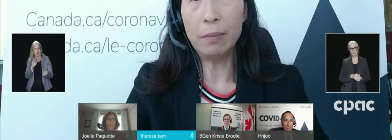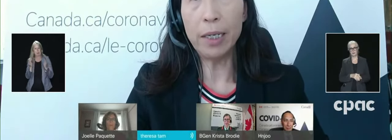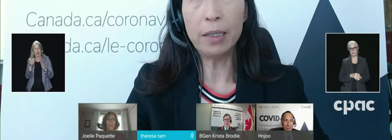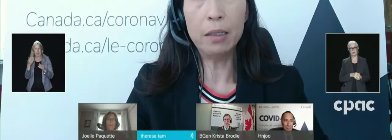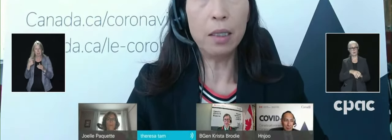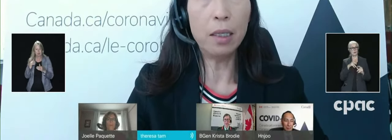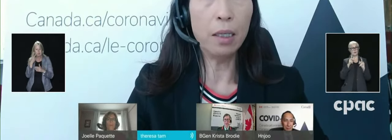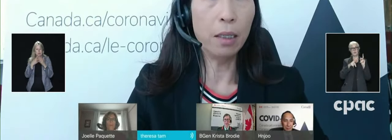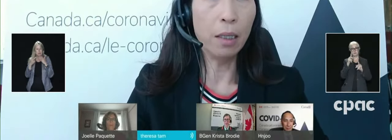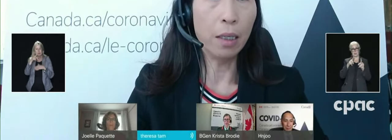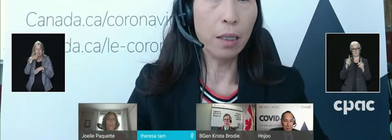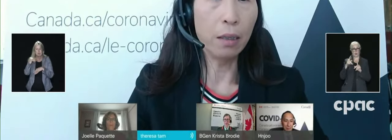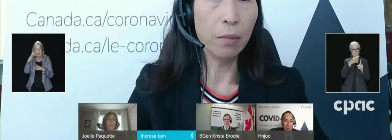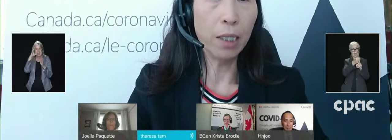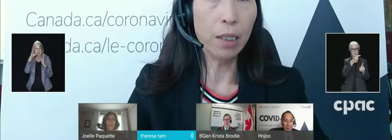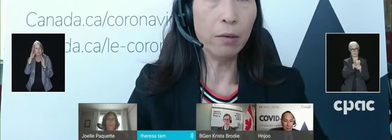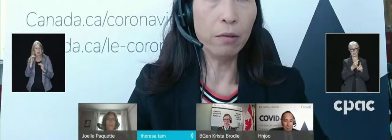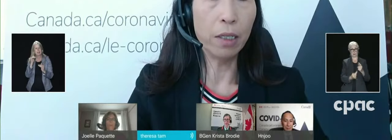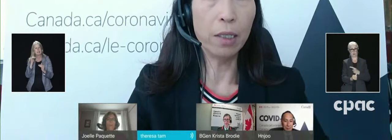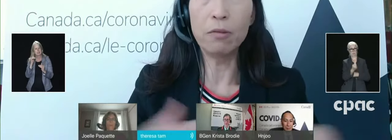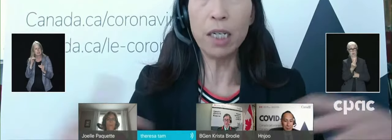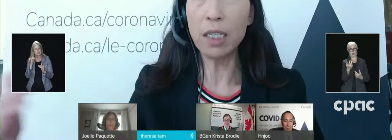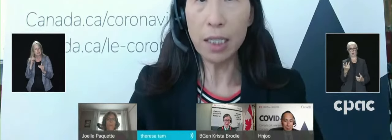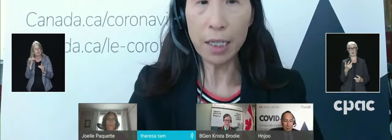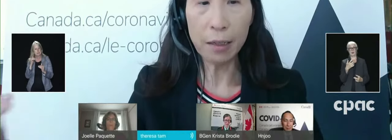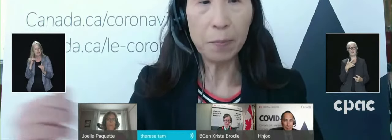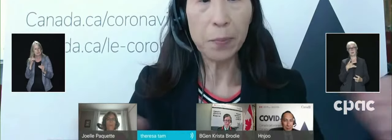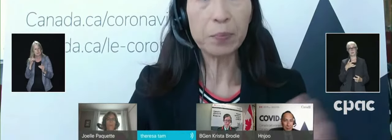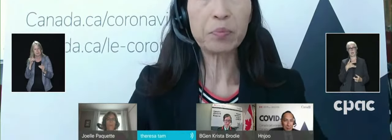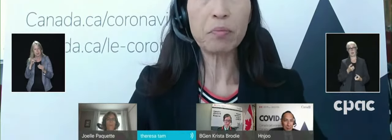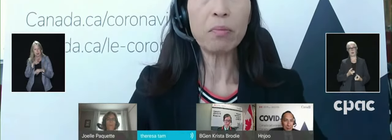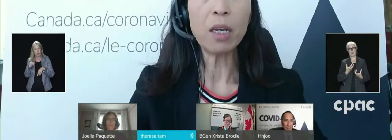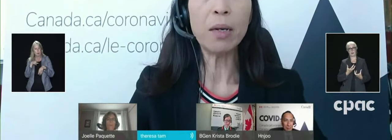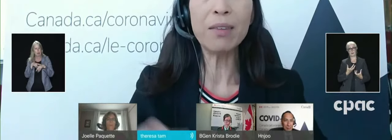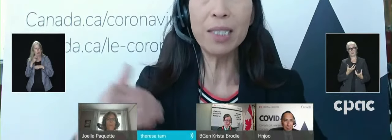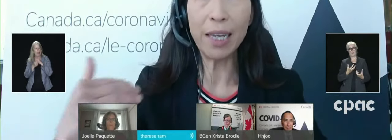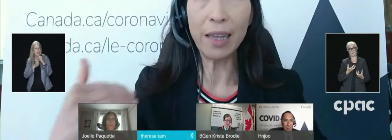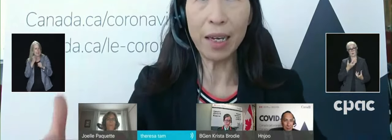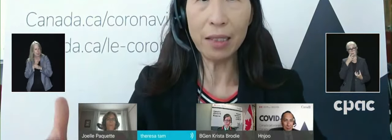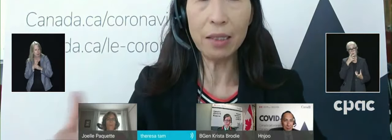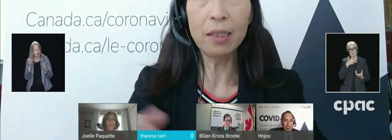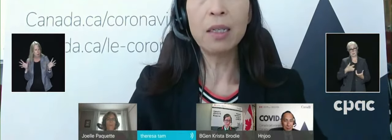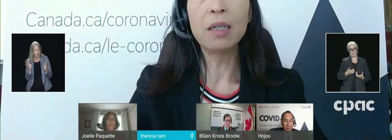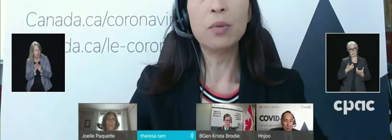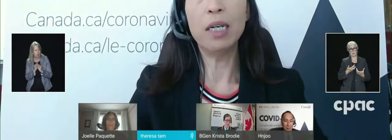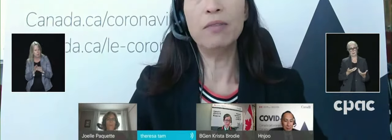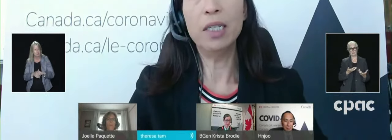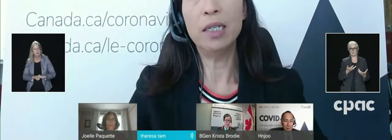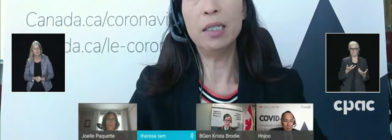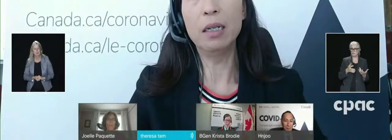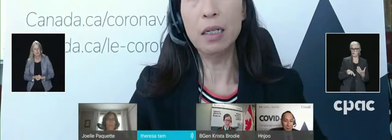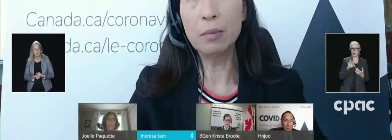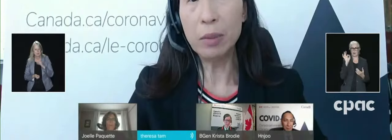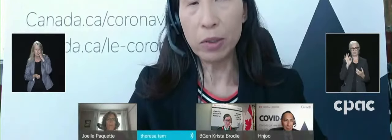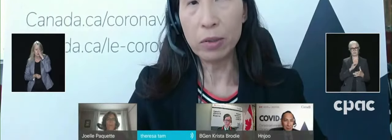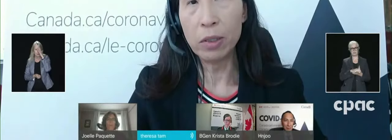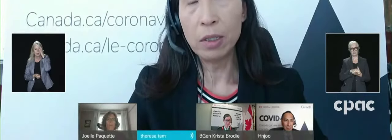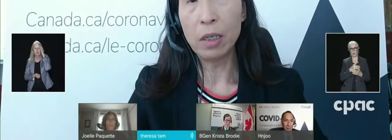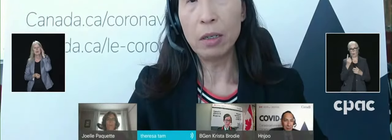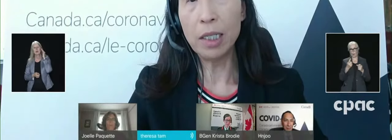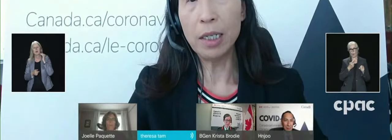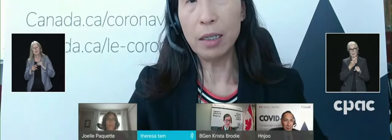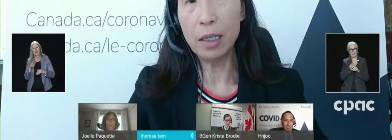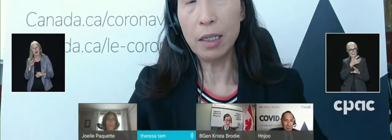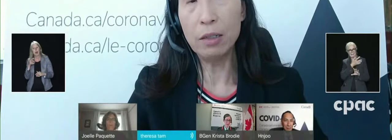normally expect in a regular year. Having said that, we haven't had a lot of